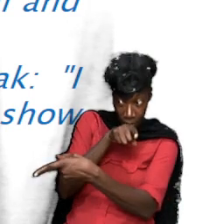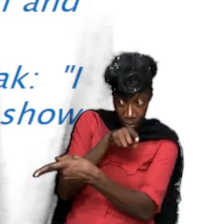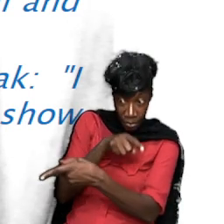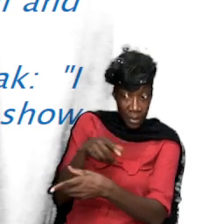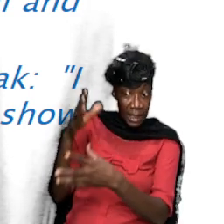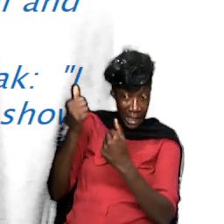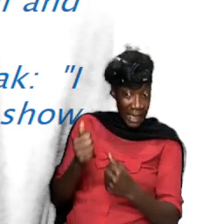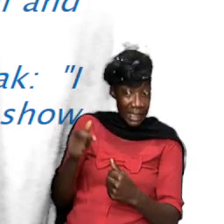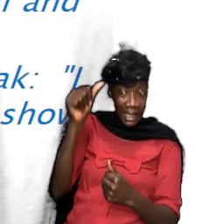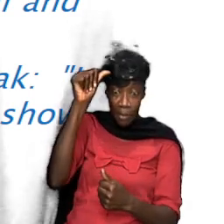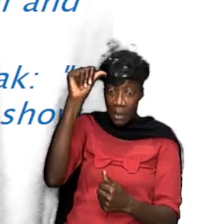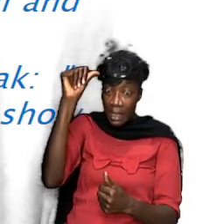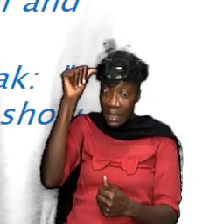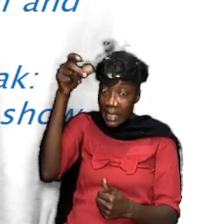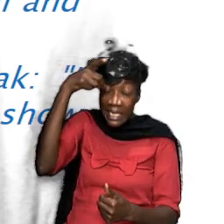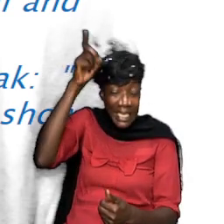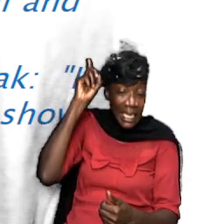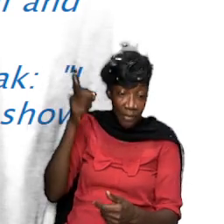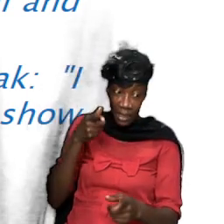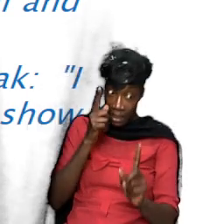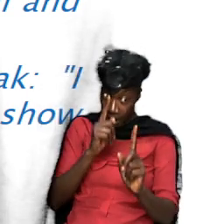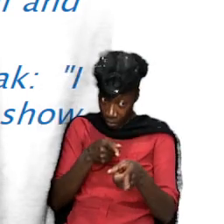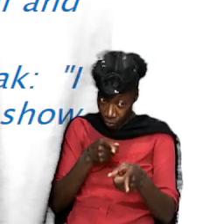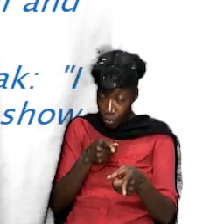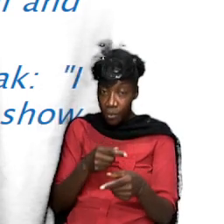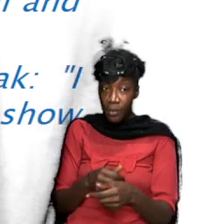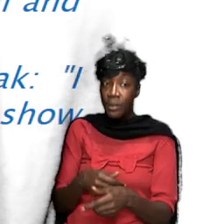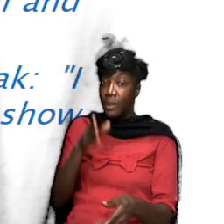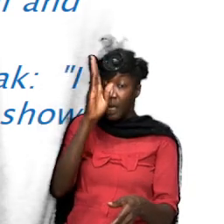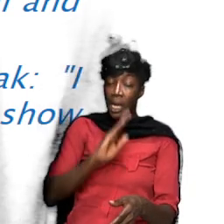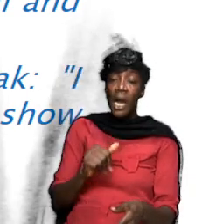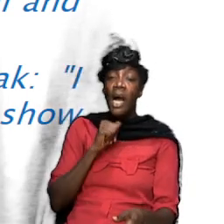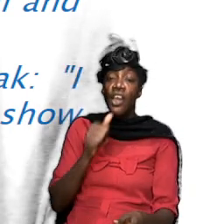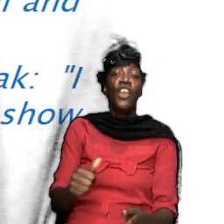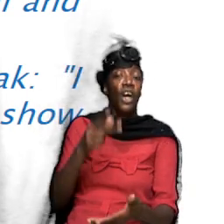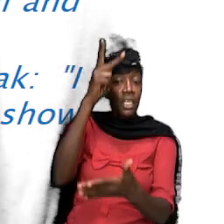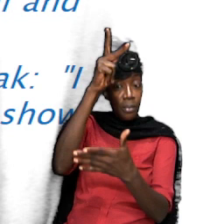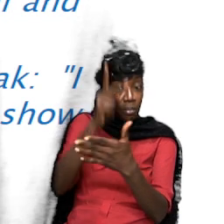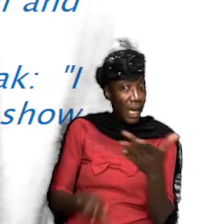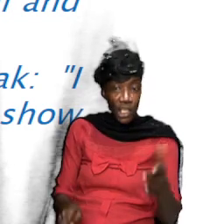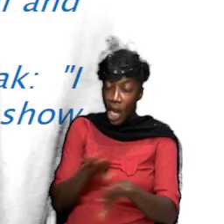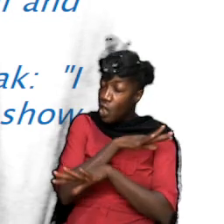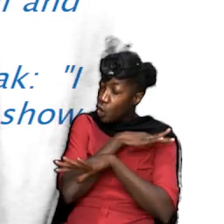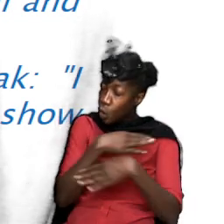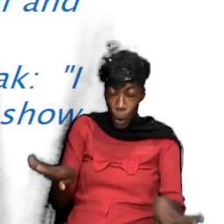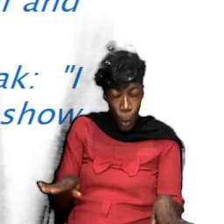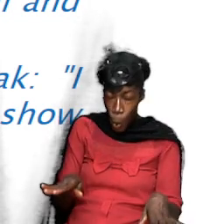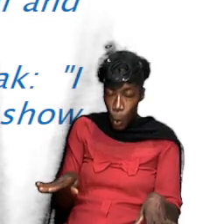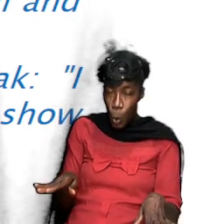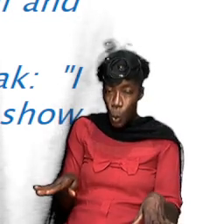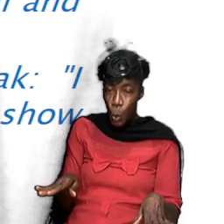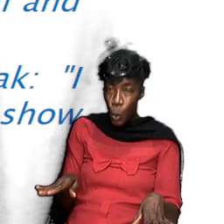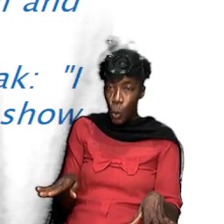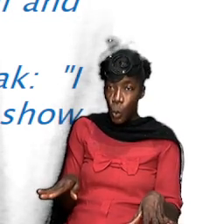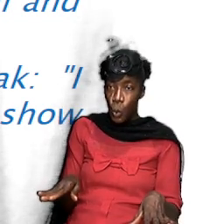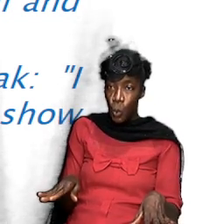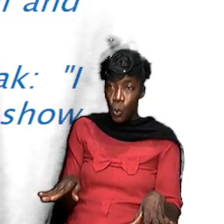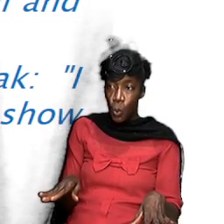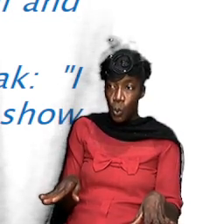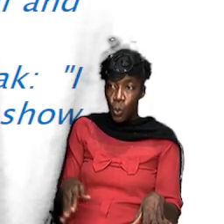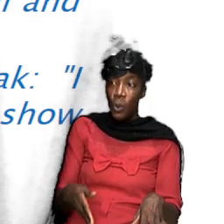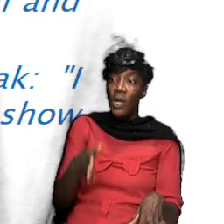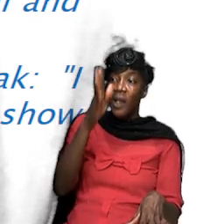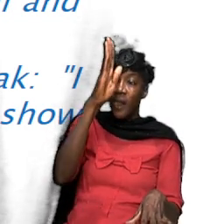the Bible that God is not partial. Amen. He's not partial, none at all. And the Bible in Deuteronomy tells us